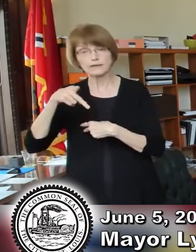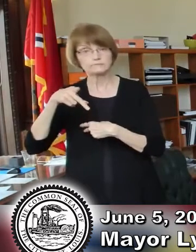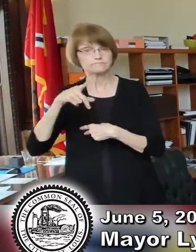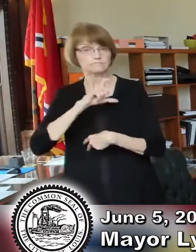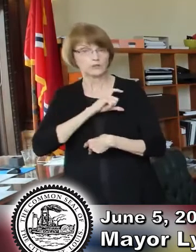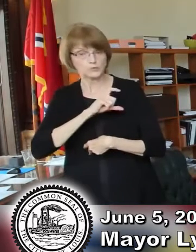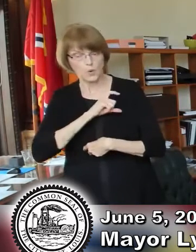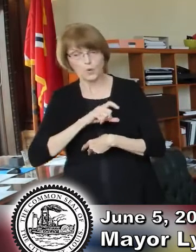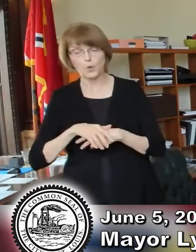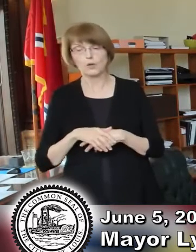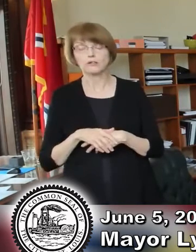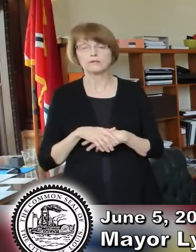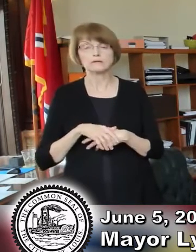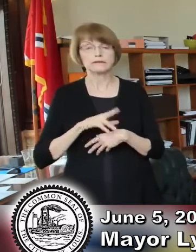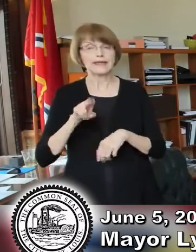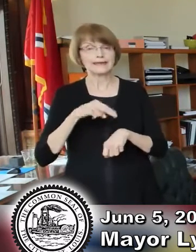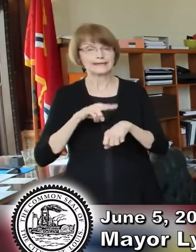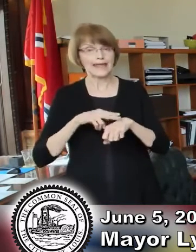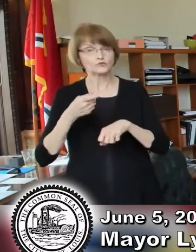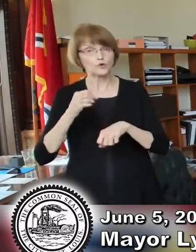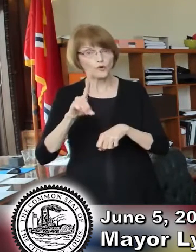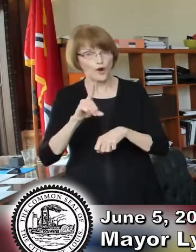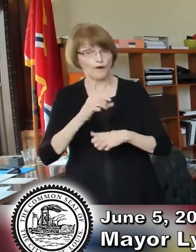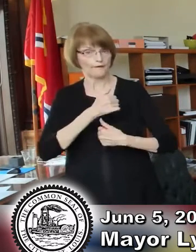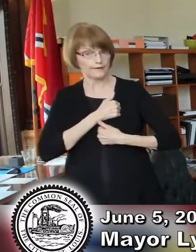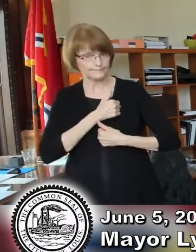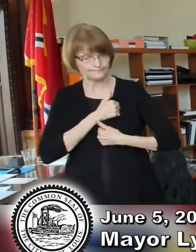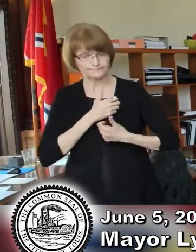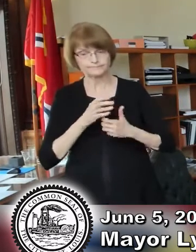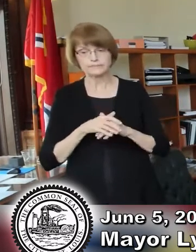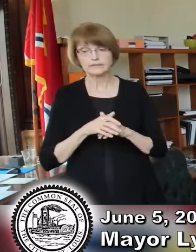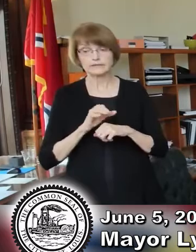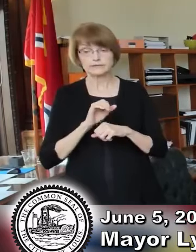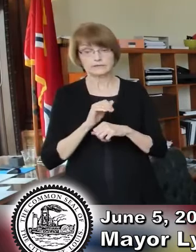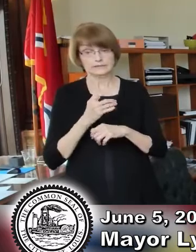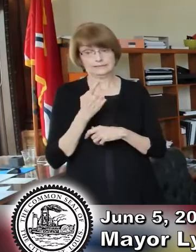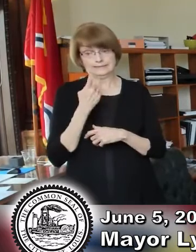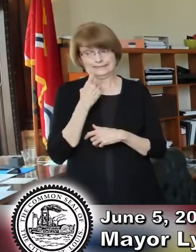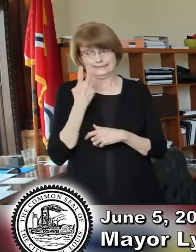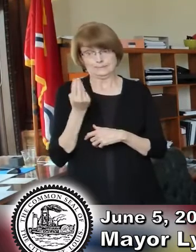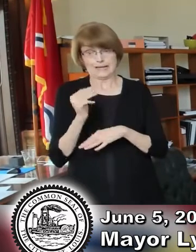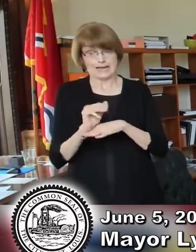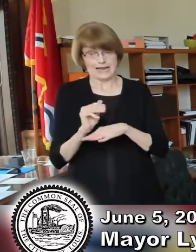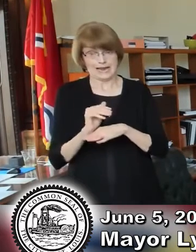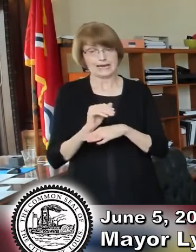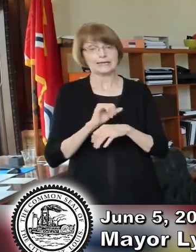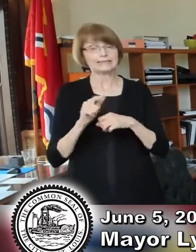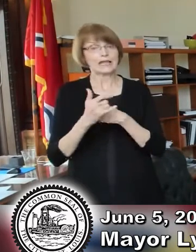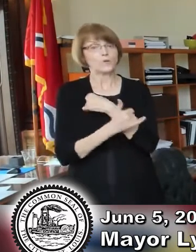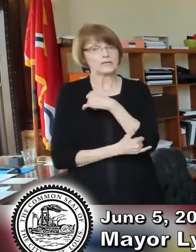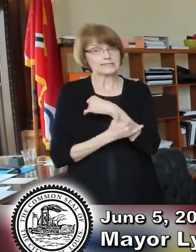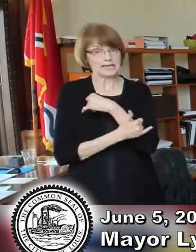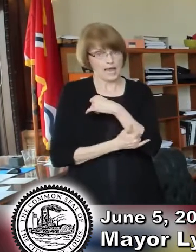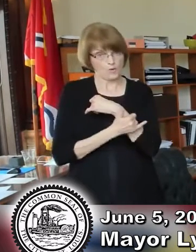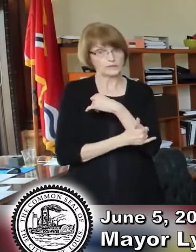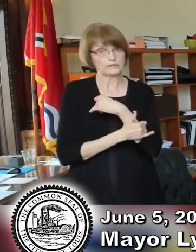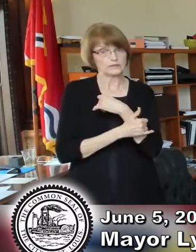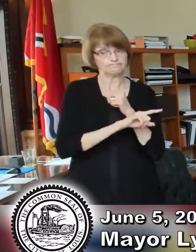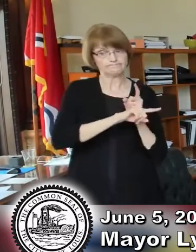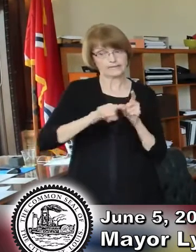National Guard. St. Louis County helped us out on Monday night as well. So a very tight-knit